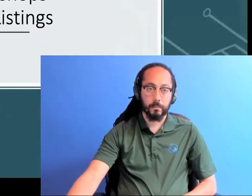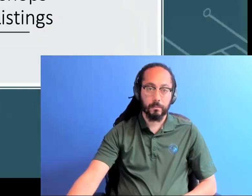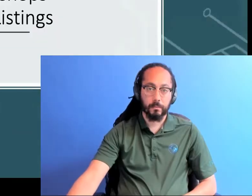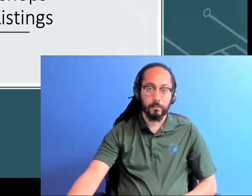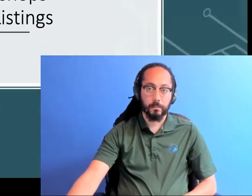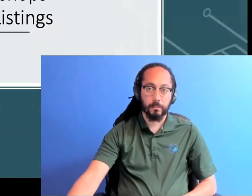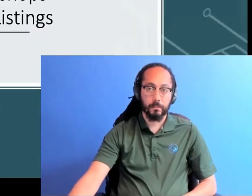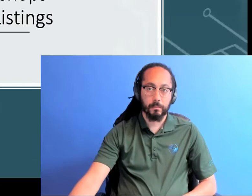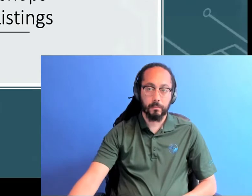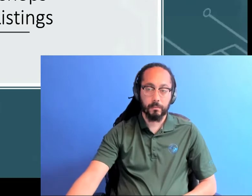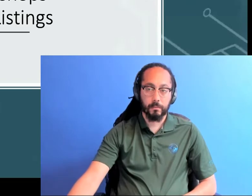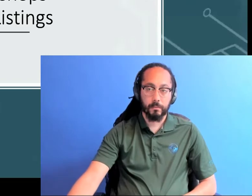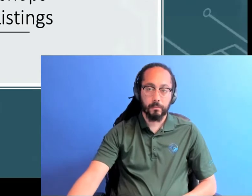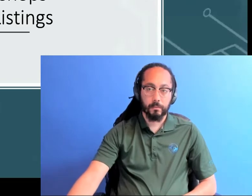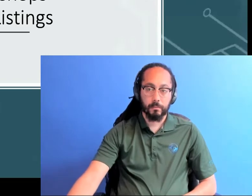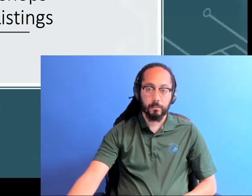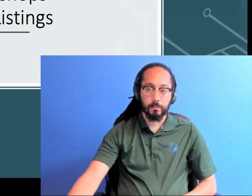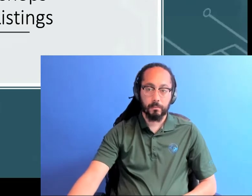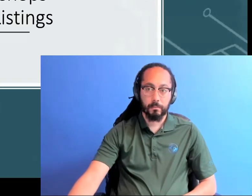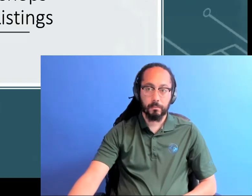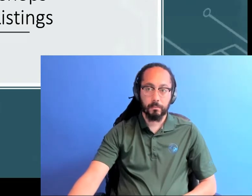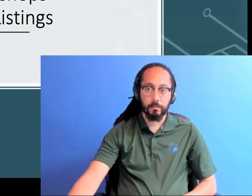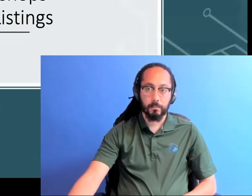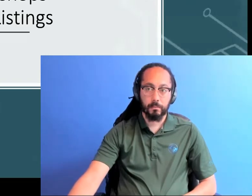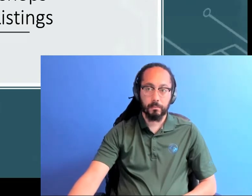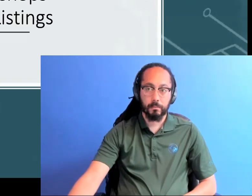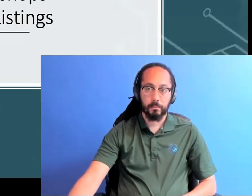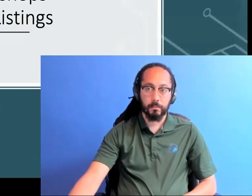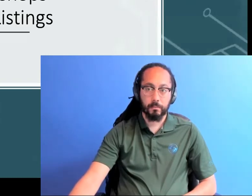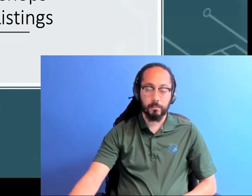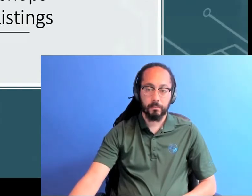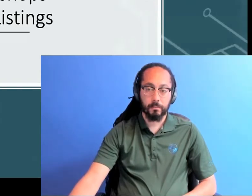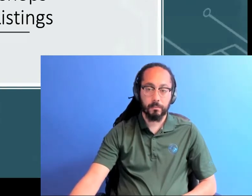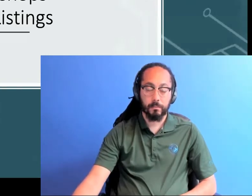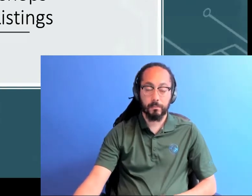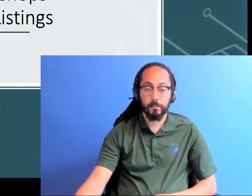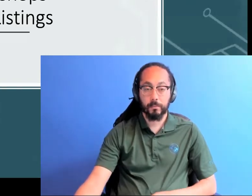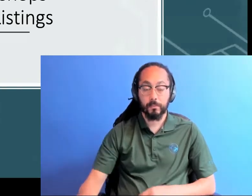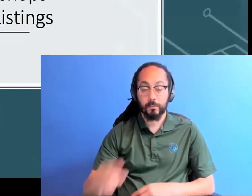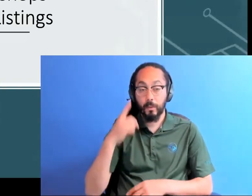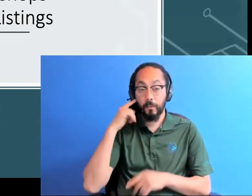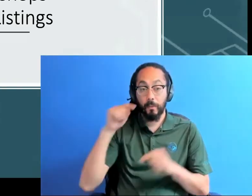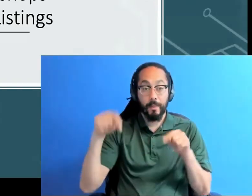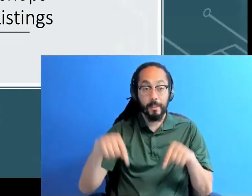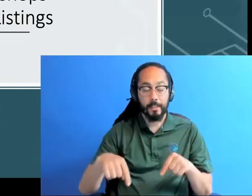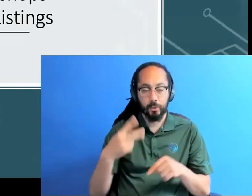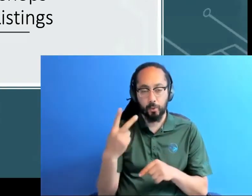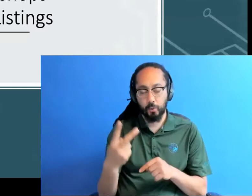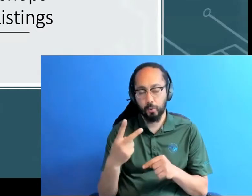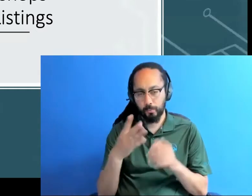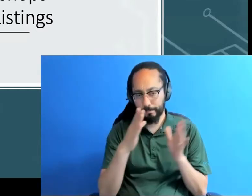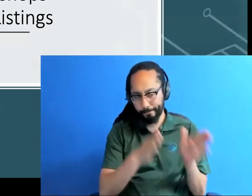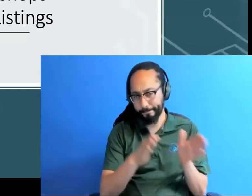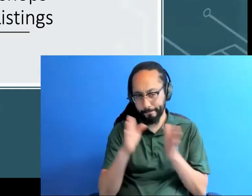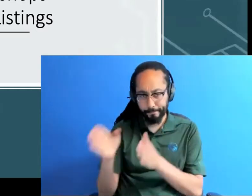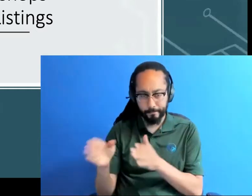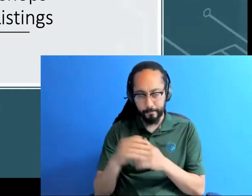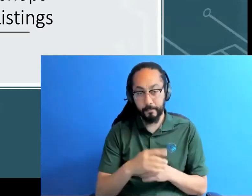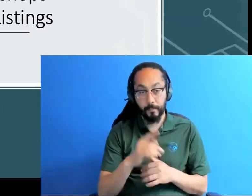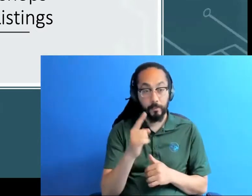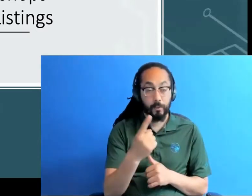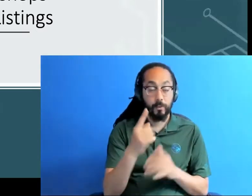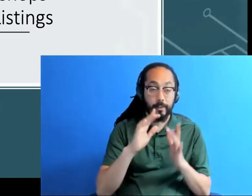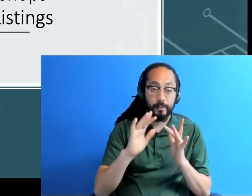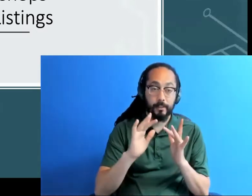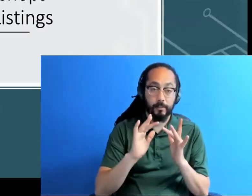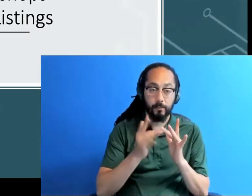So there were 2 components of this stage. First was virtual workshops, which were conducted